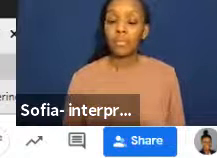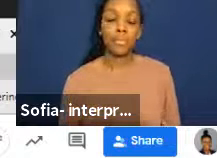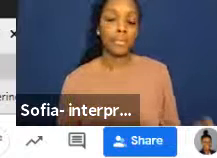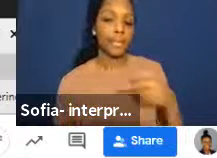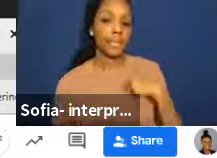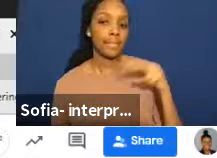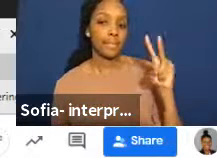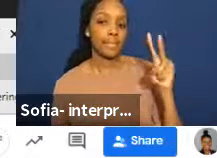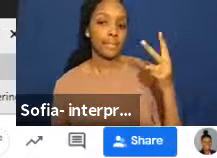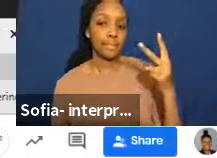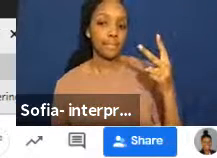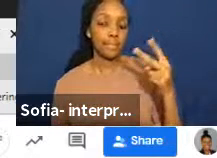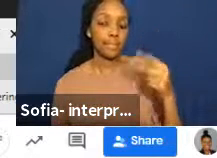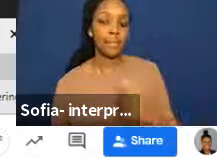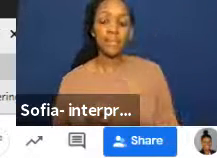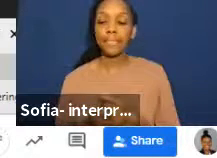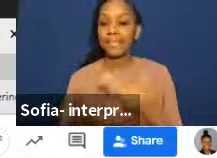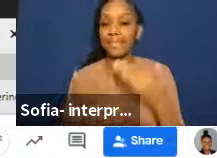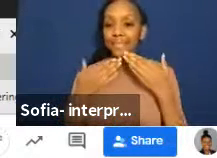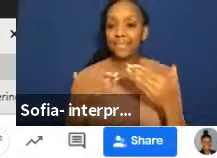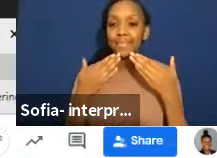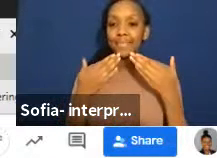Second. Thank you.